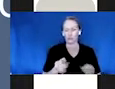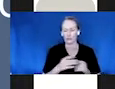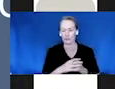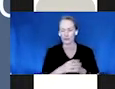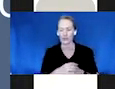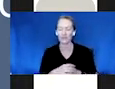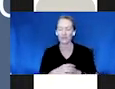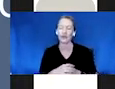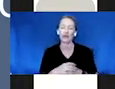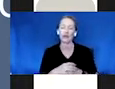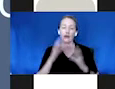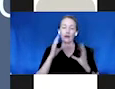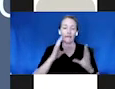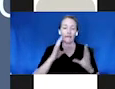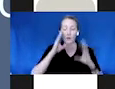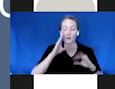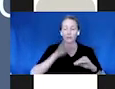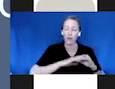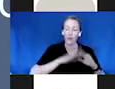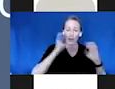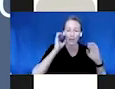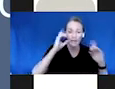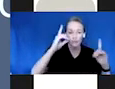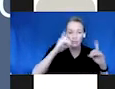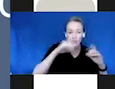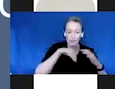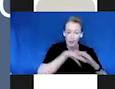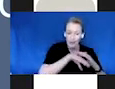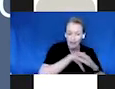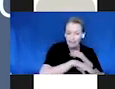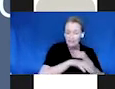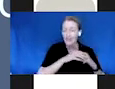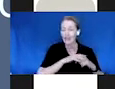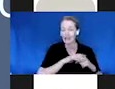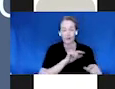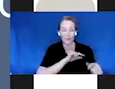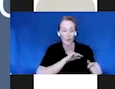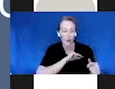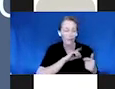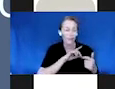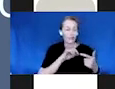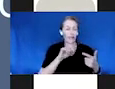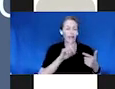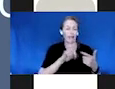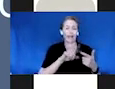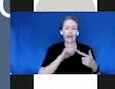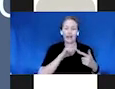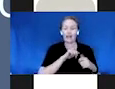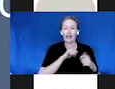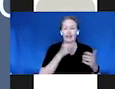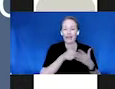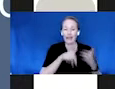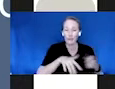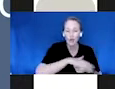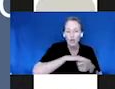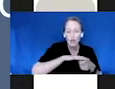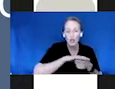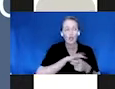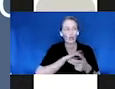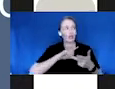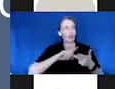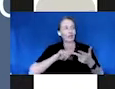focuses on education access and quality, neighborhood and the built environment, healthcare access and